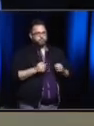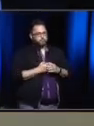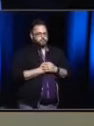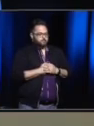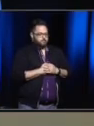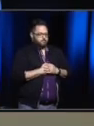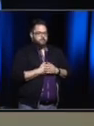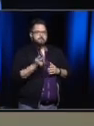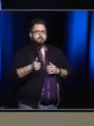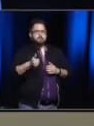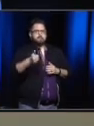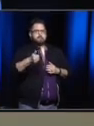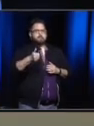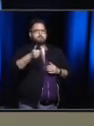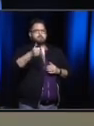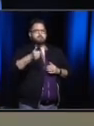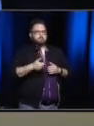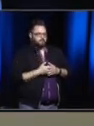Turn it up, please.